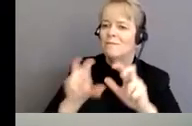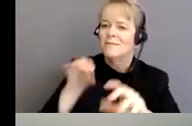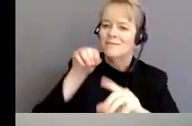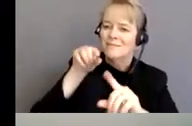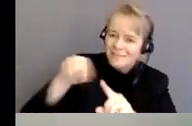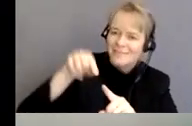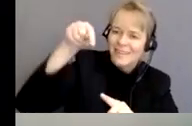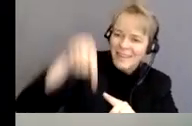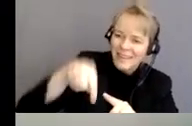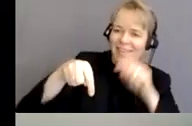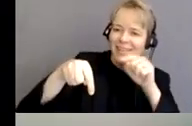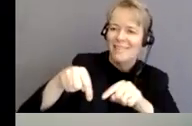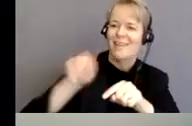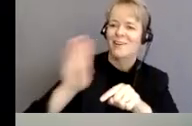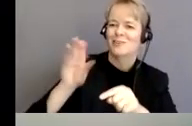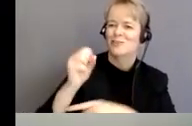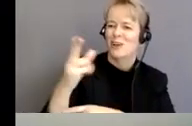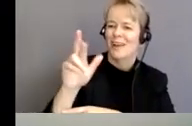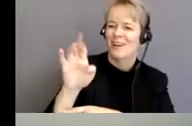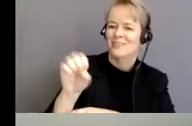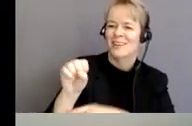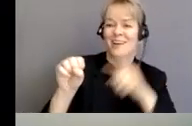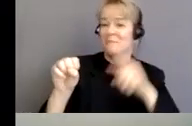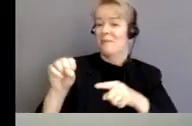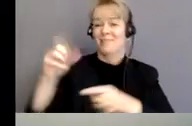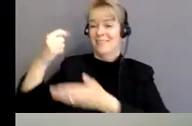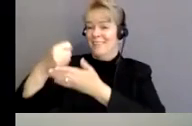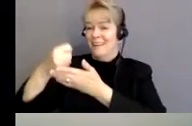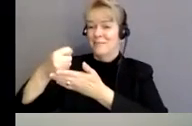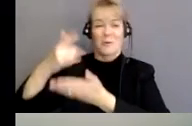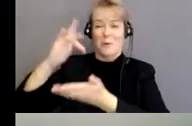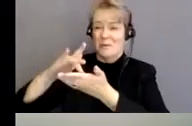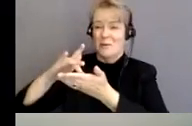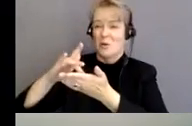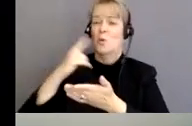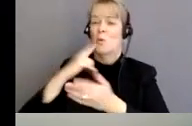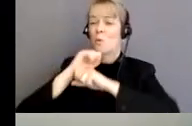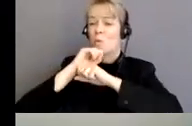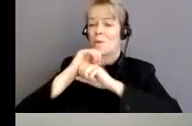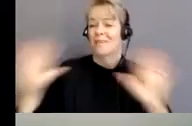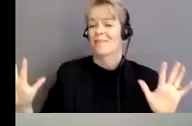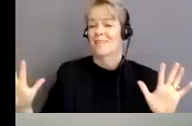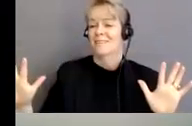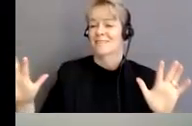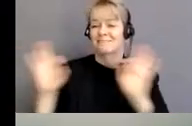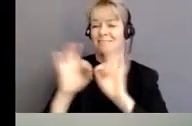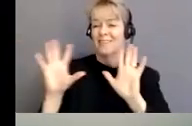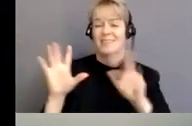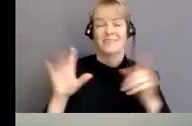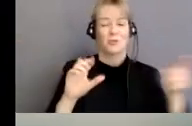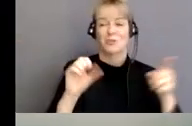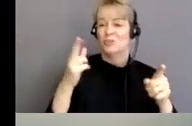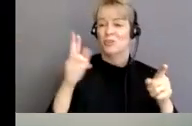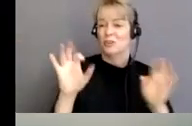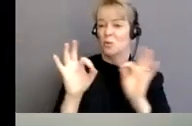about some of the red flags further on. Next slide, please. Affinity frauds are particularly egregious.